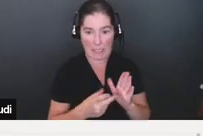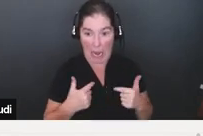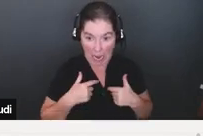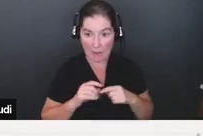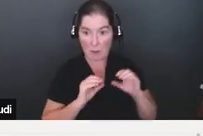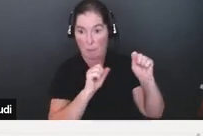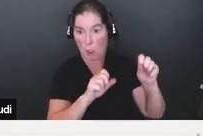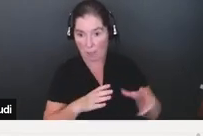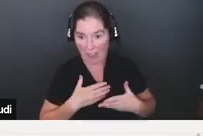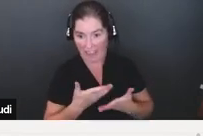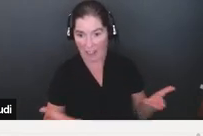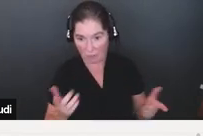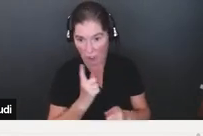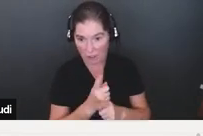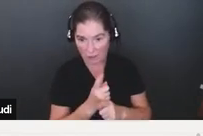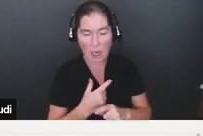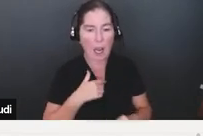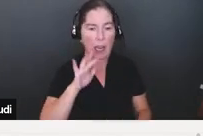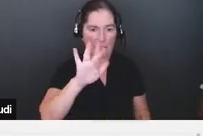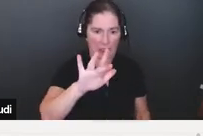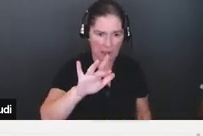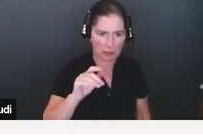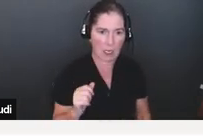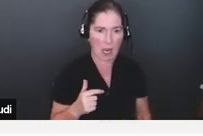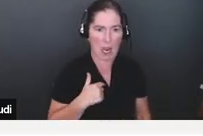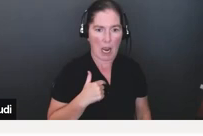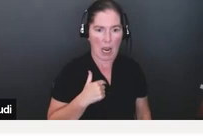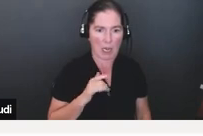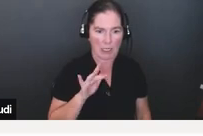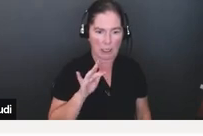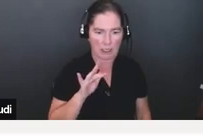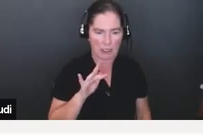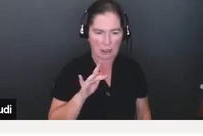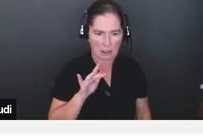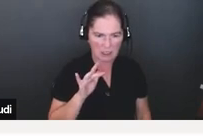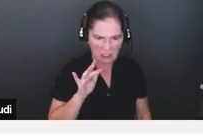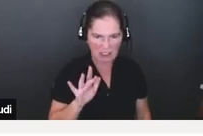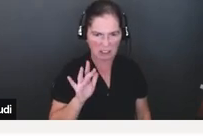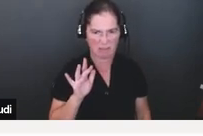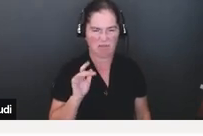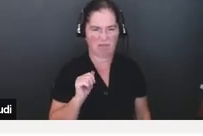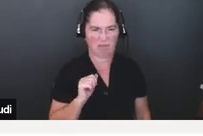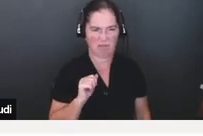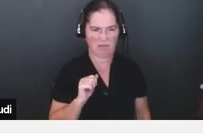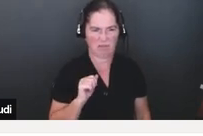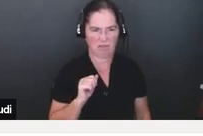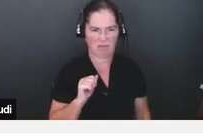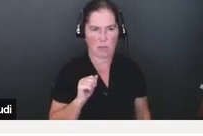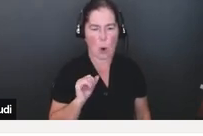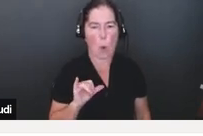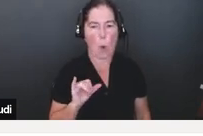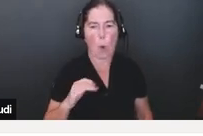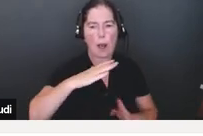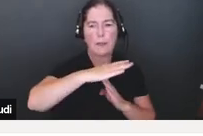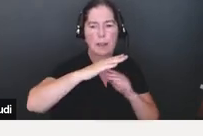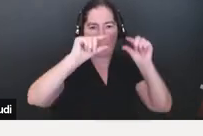I clicked on that first. I don't know about you, but I would click there. And then as soon as I clicked there, I noticed there's the file thing